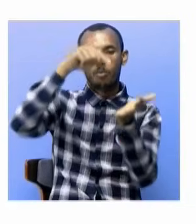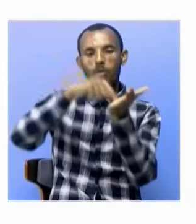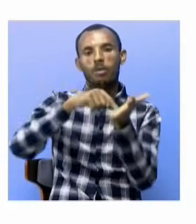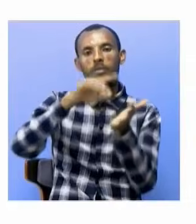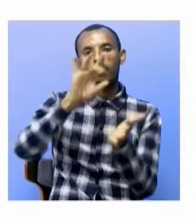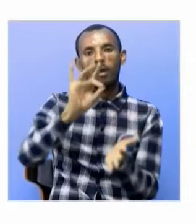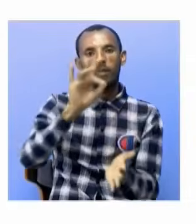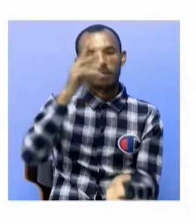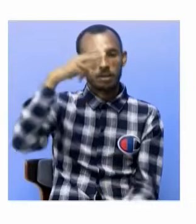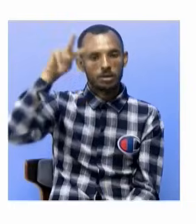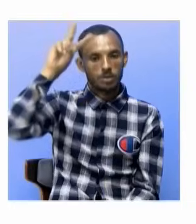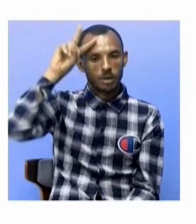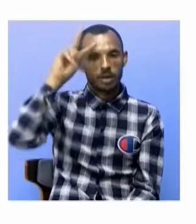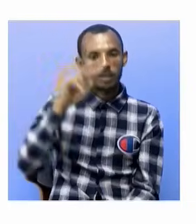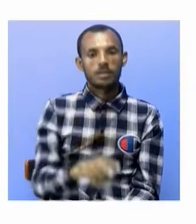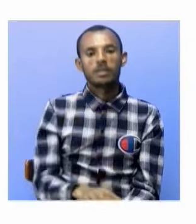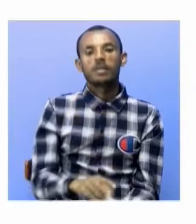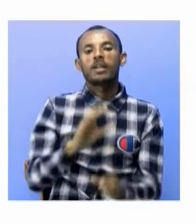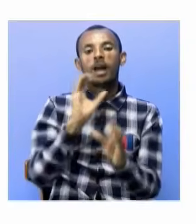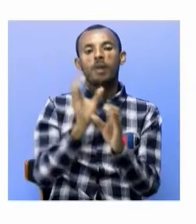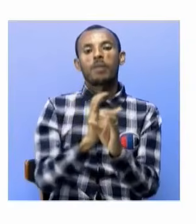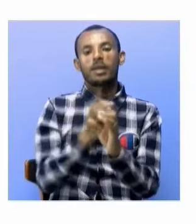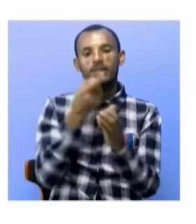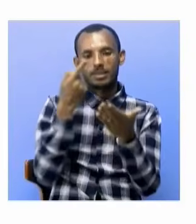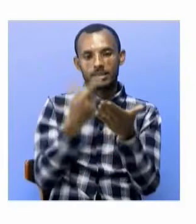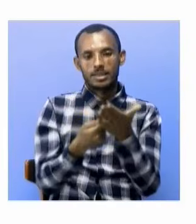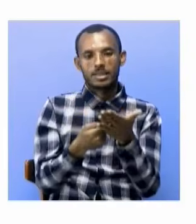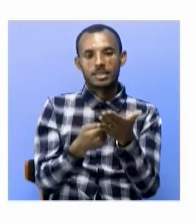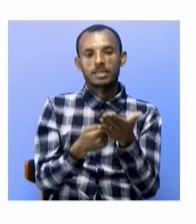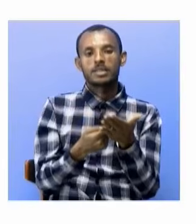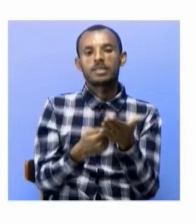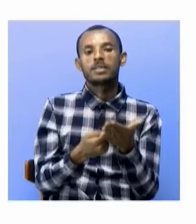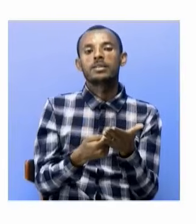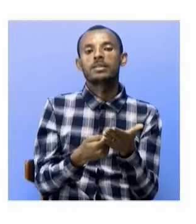0.8 square. Okay, calculate this